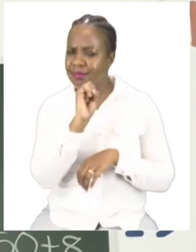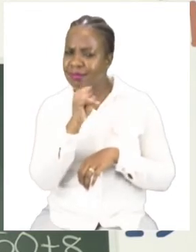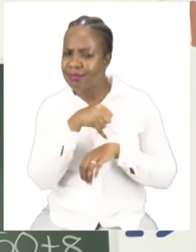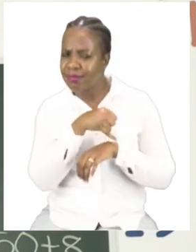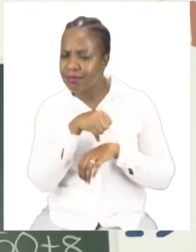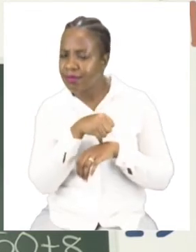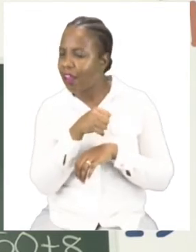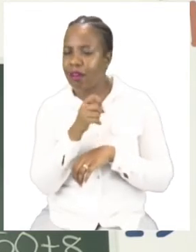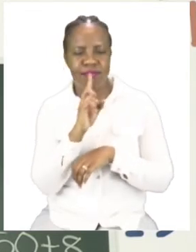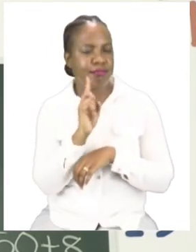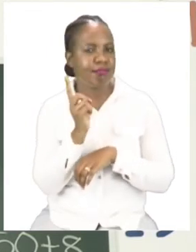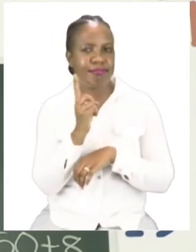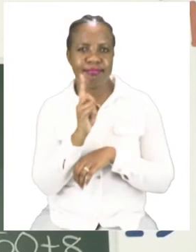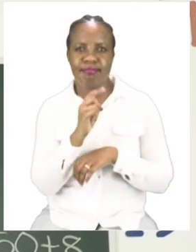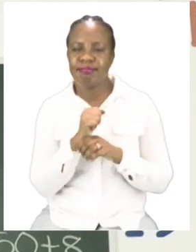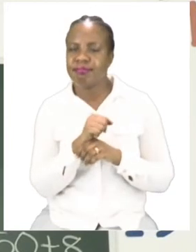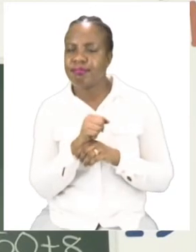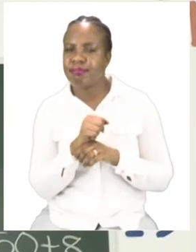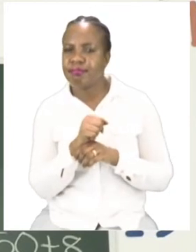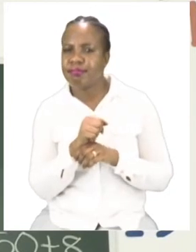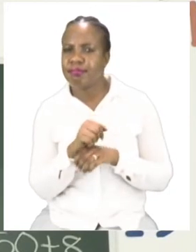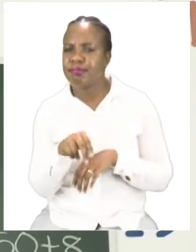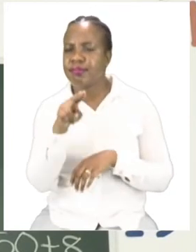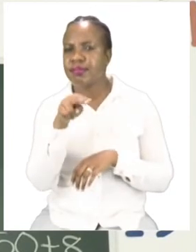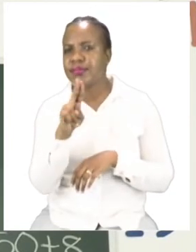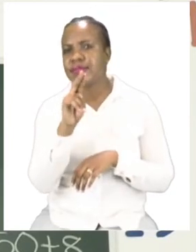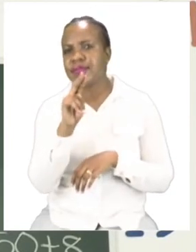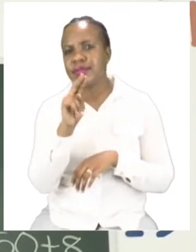No. Is it sitting under units?